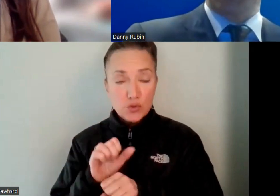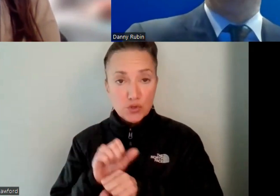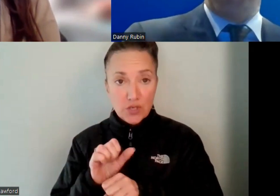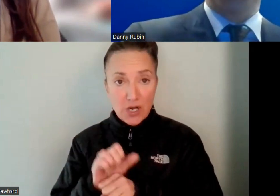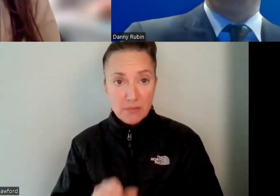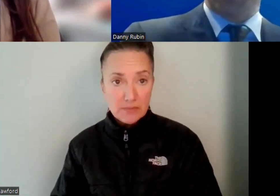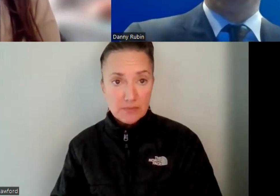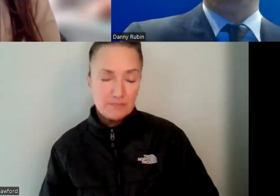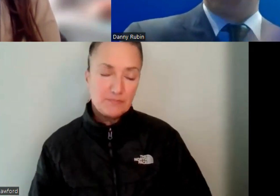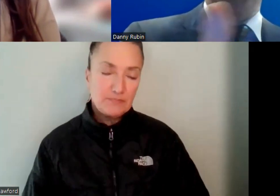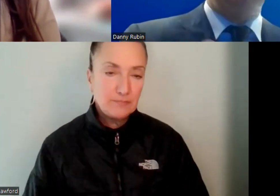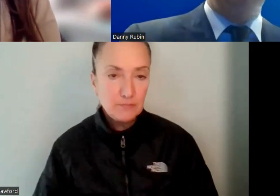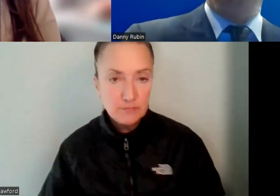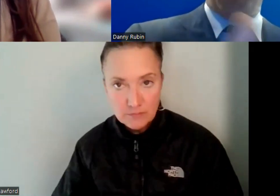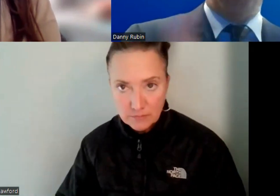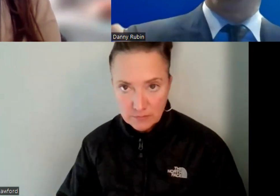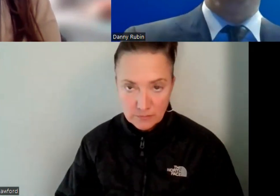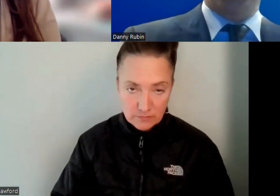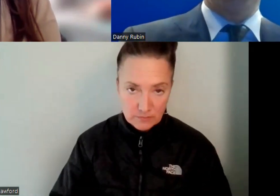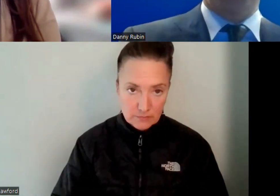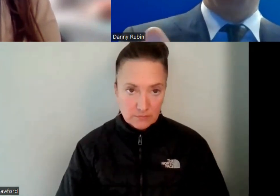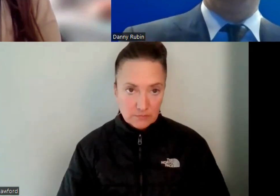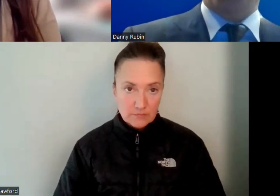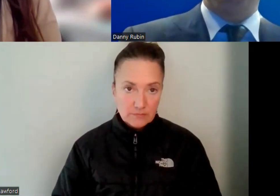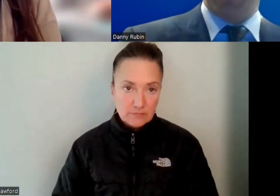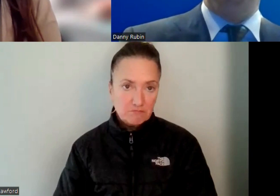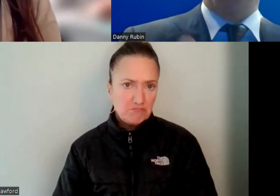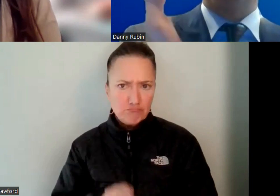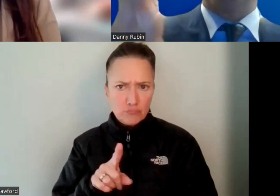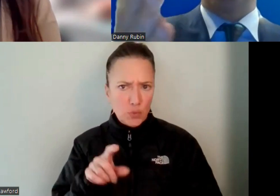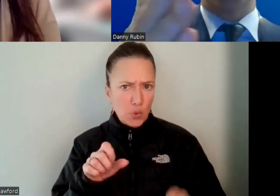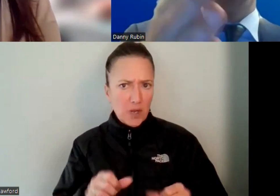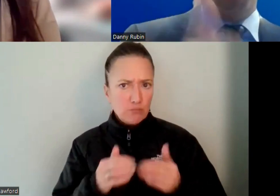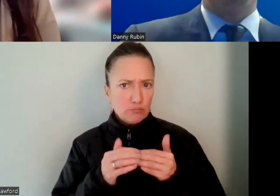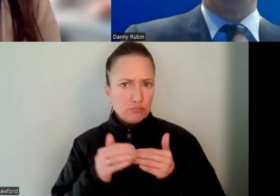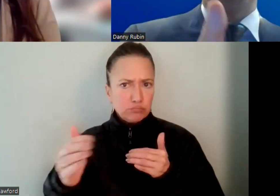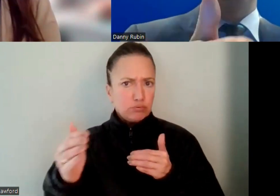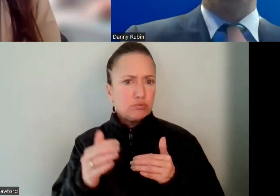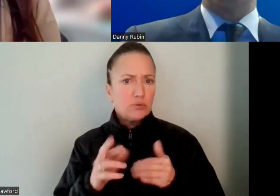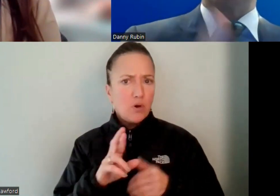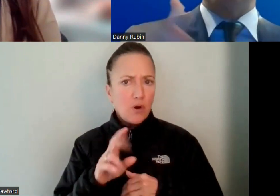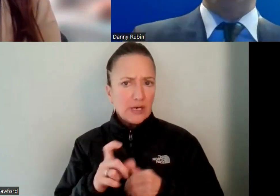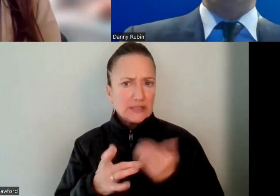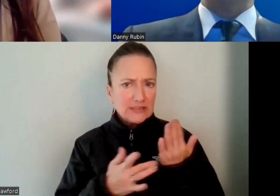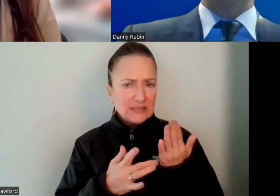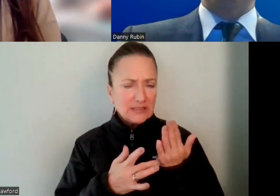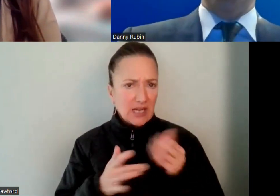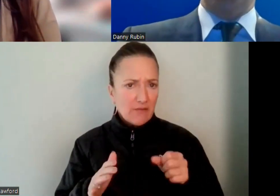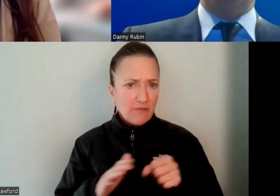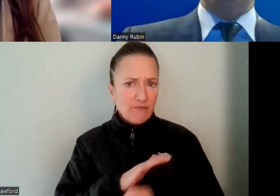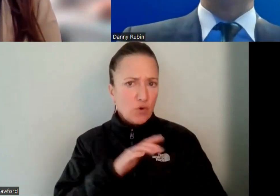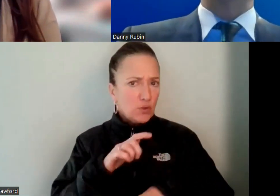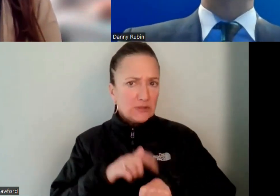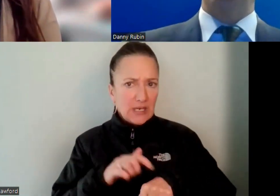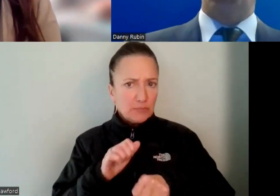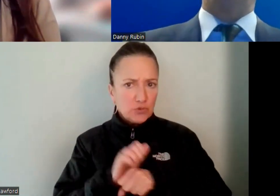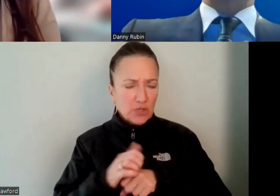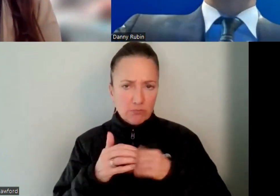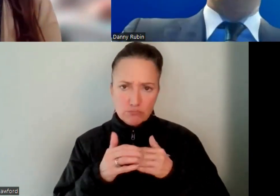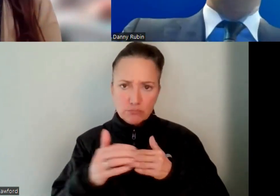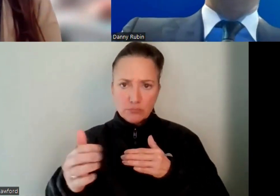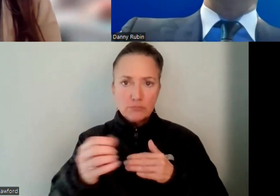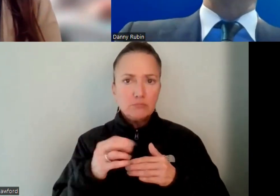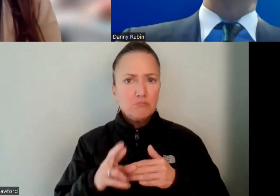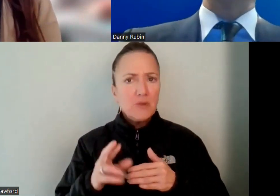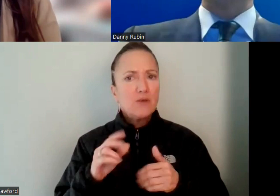do that particular pharmacy technician job for a whole career. Nothing wrong with that. But could you also view it as a stepping stone to